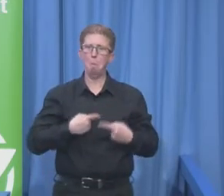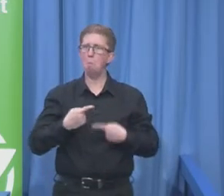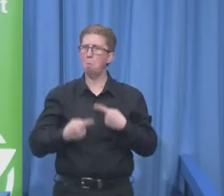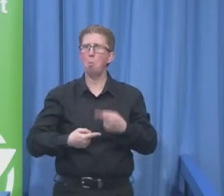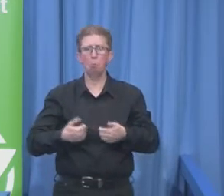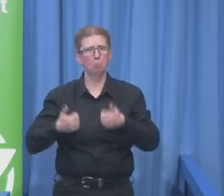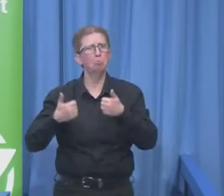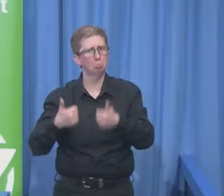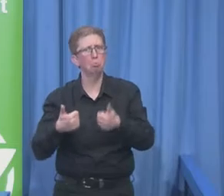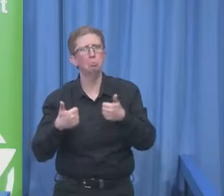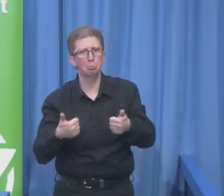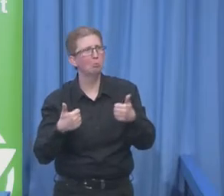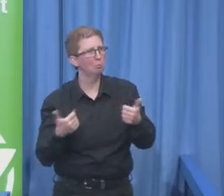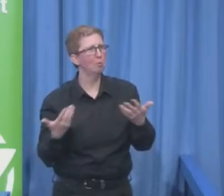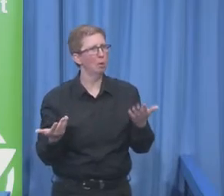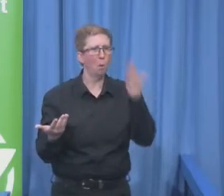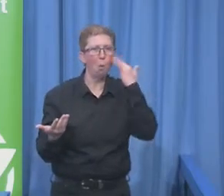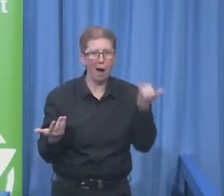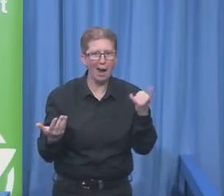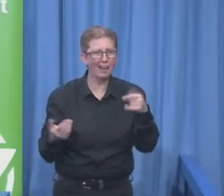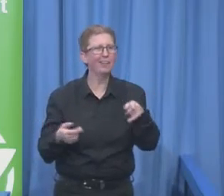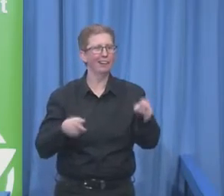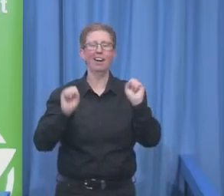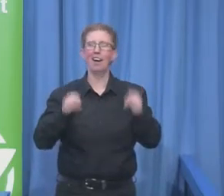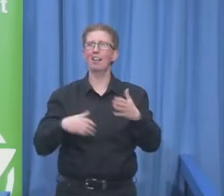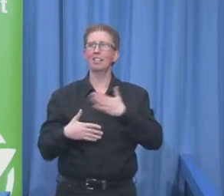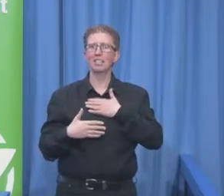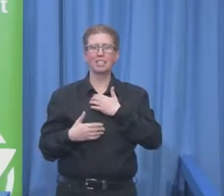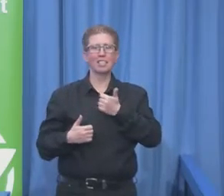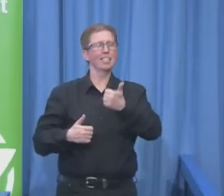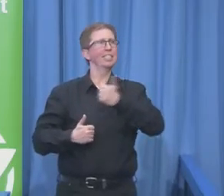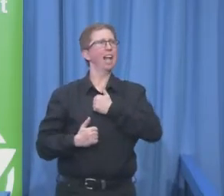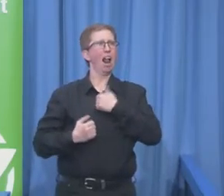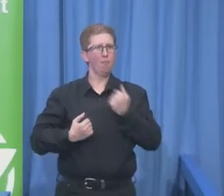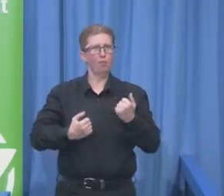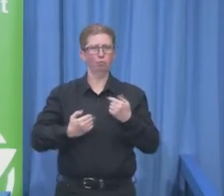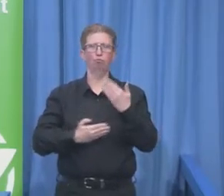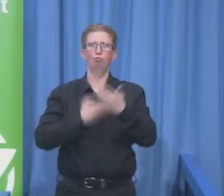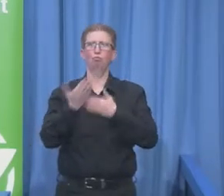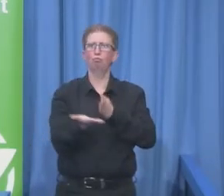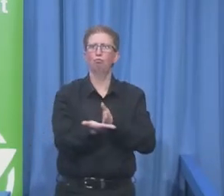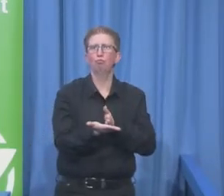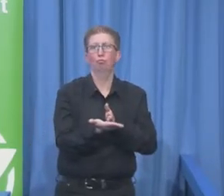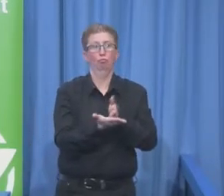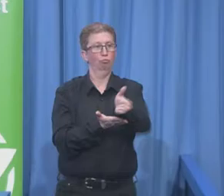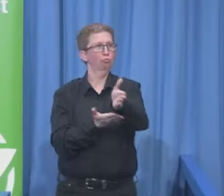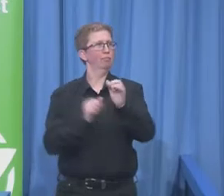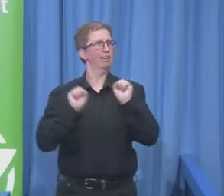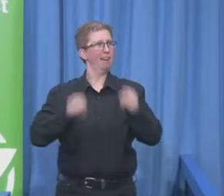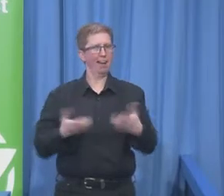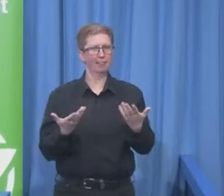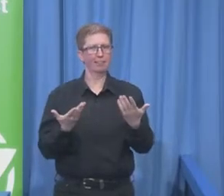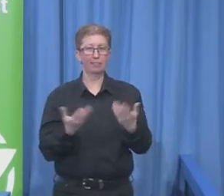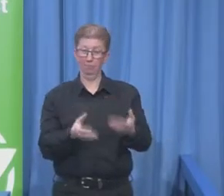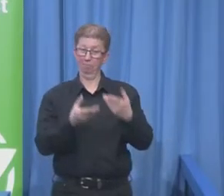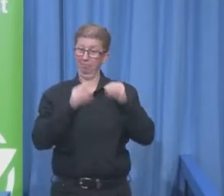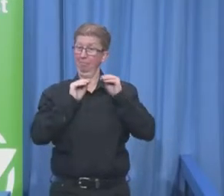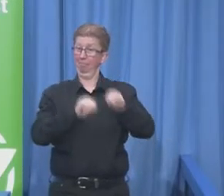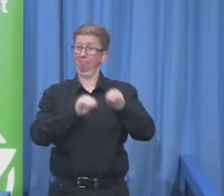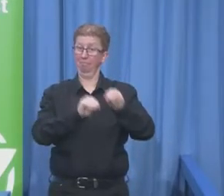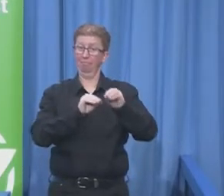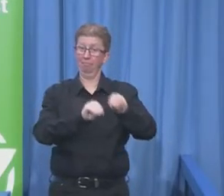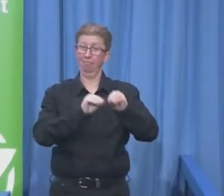what has happened is after we do the training, we also have the organizations interview the candidates. A large number of them get absorbed